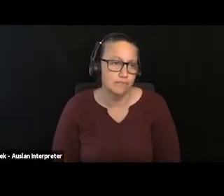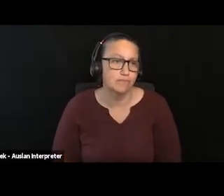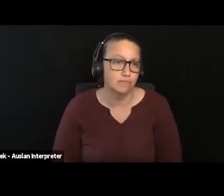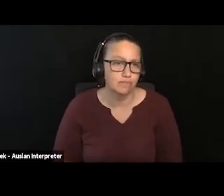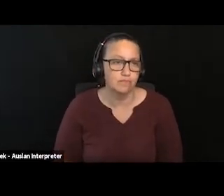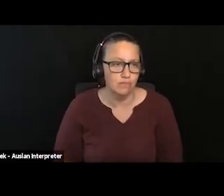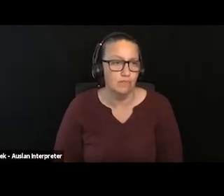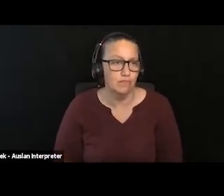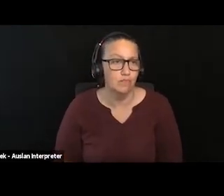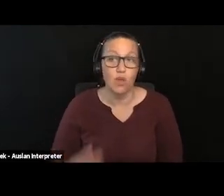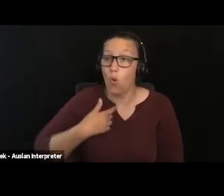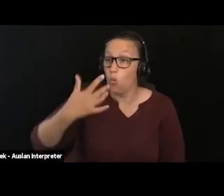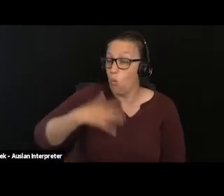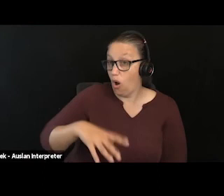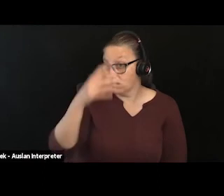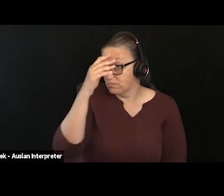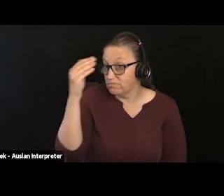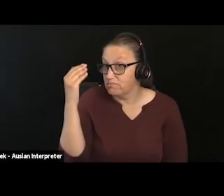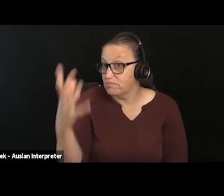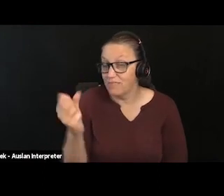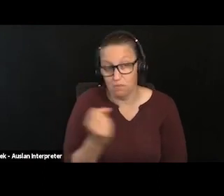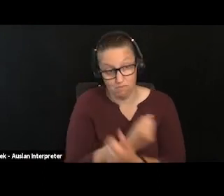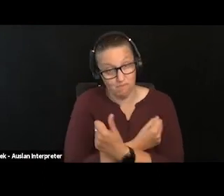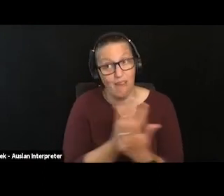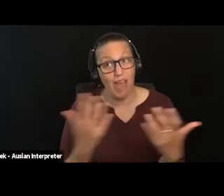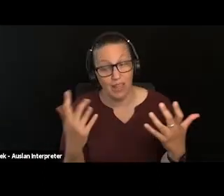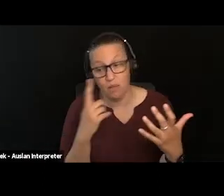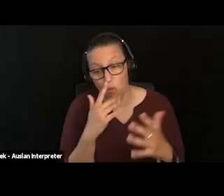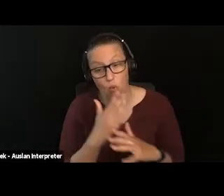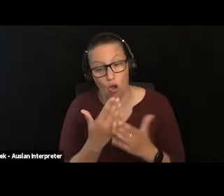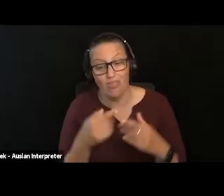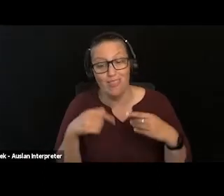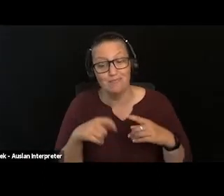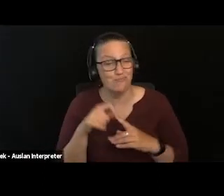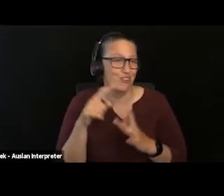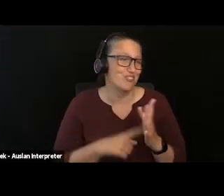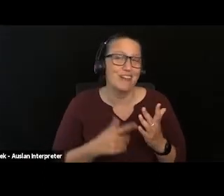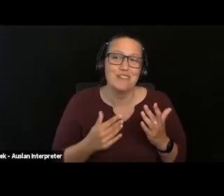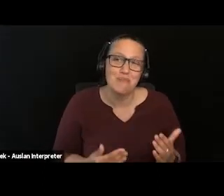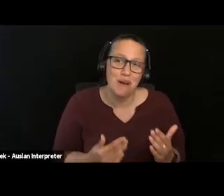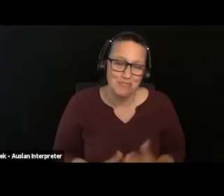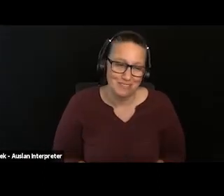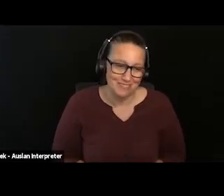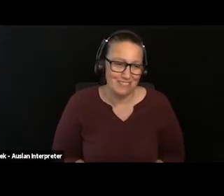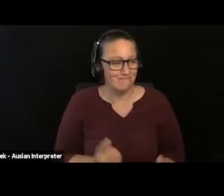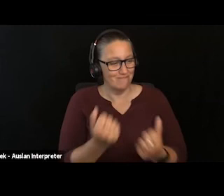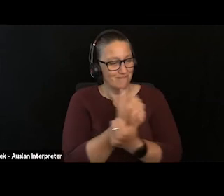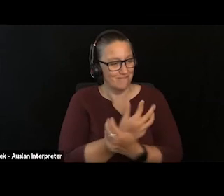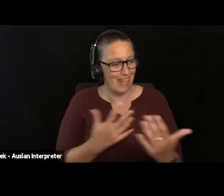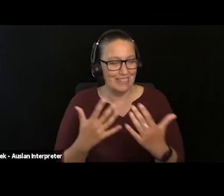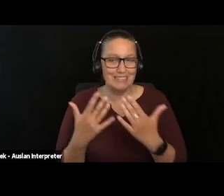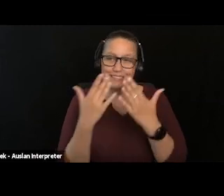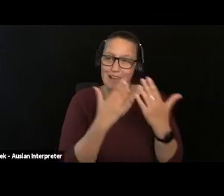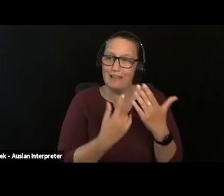So I do want to flag that we have a number of people working on the project at the moment, and several studies are in progress with many